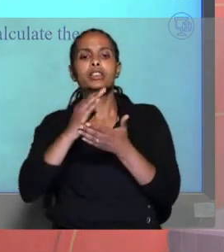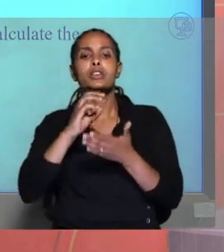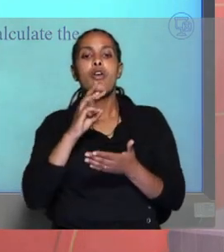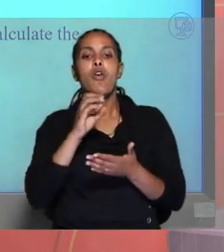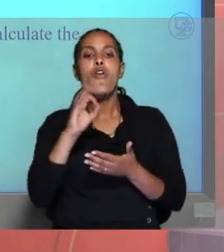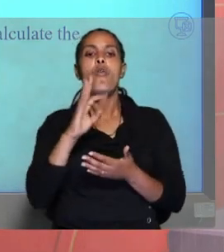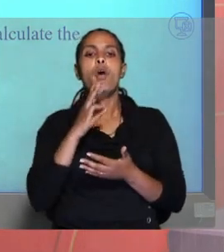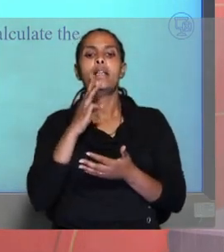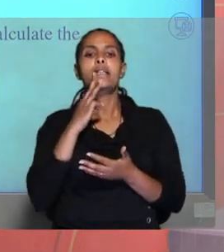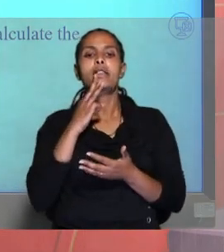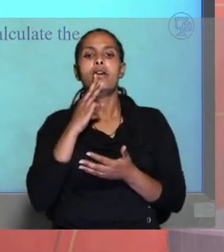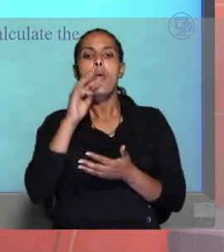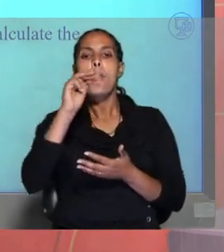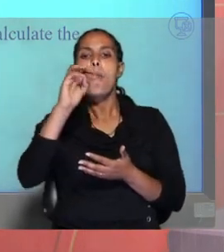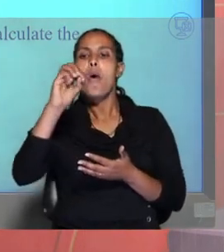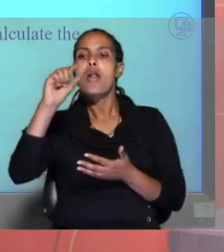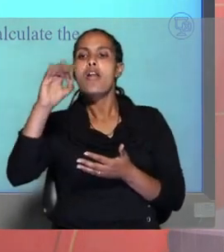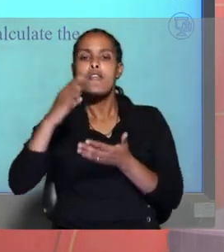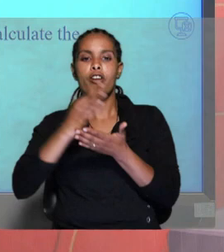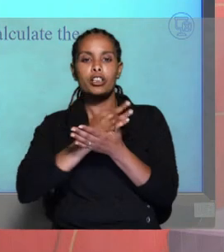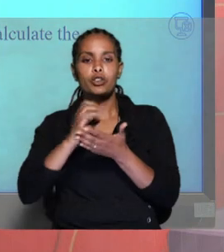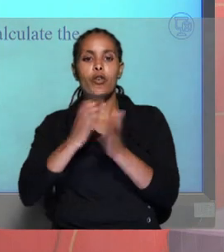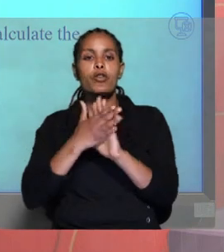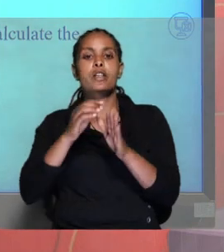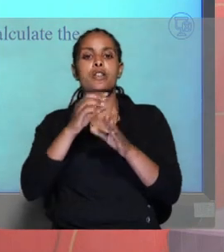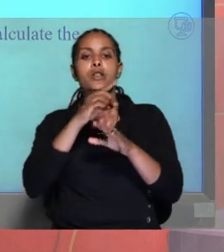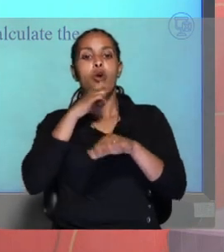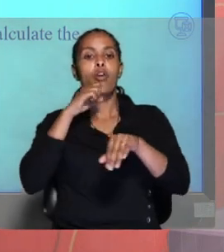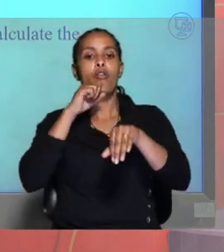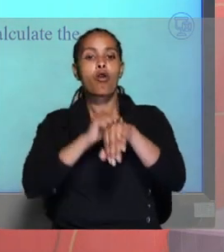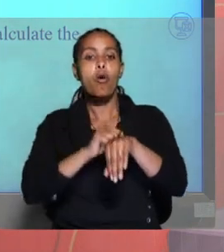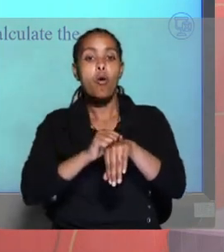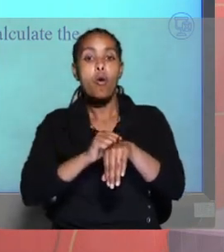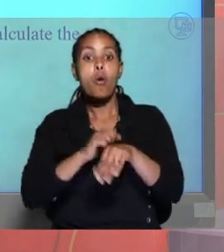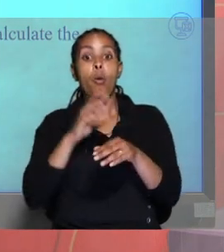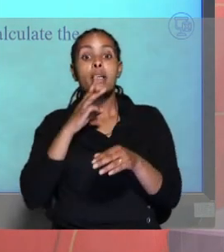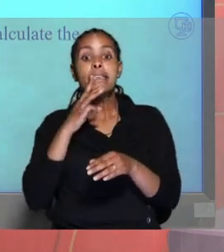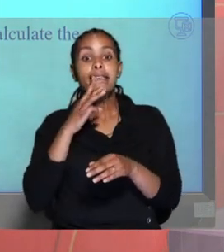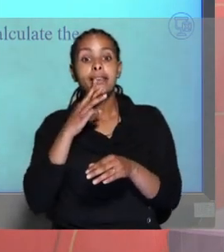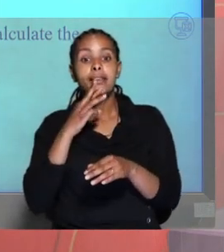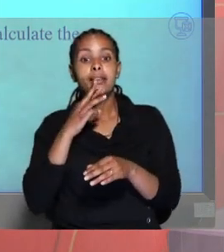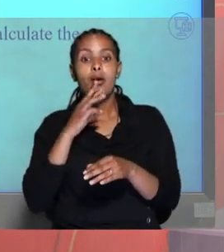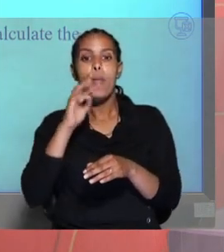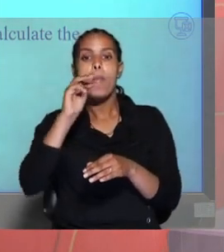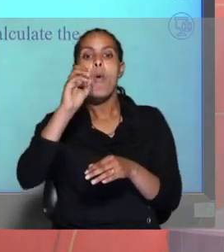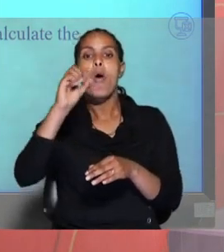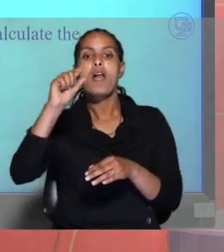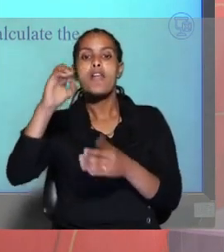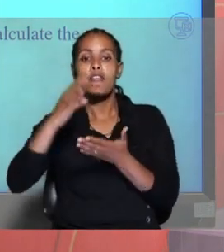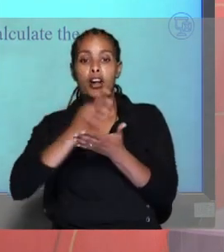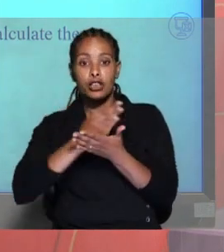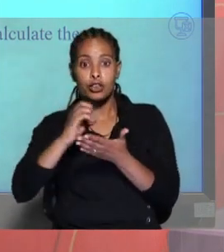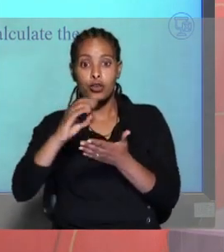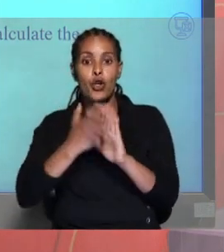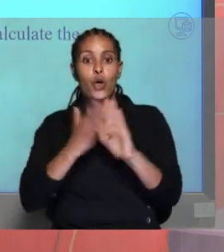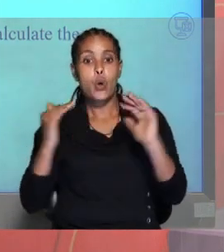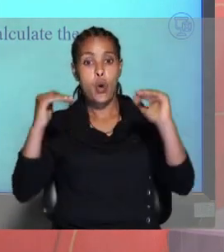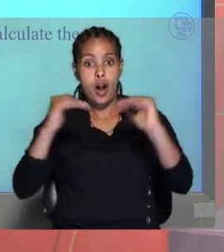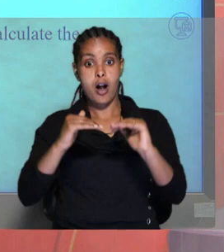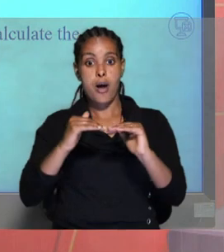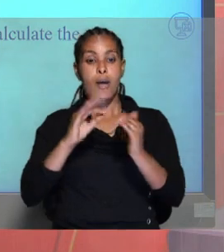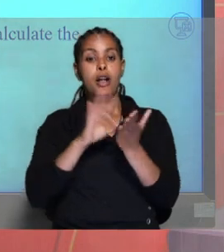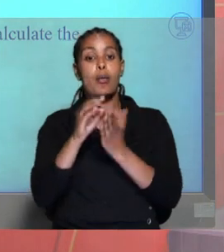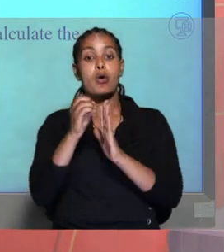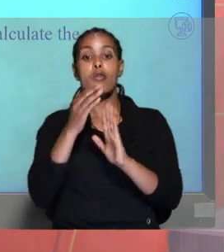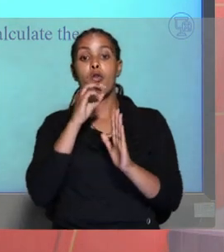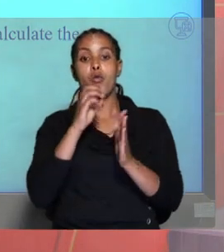water? Mole fraction of the solvent. Mole fraction of water. Mole fraction of water equal